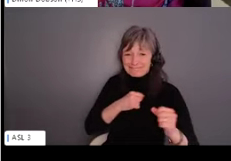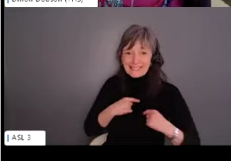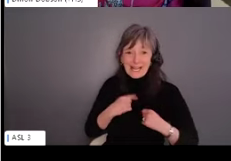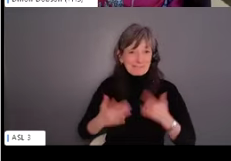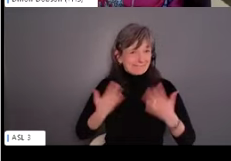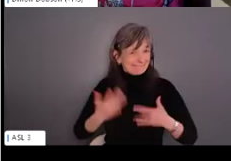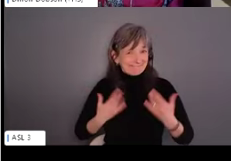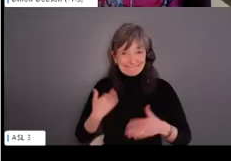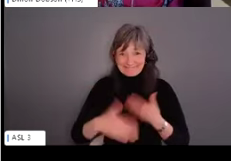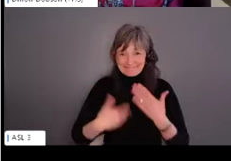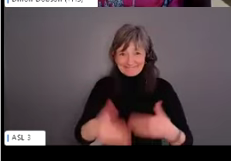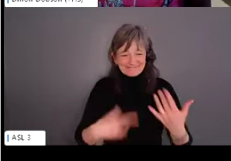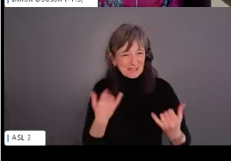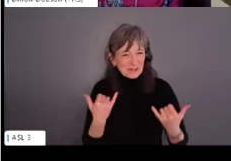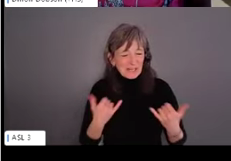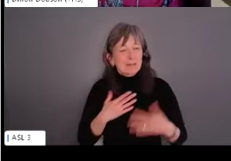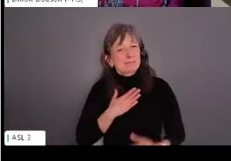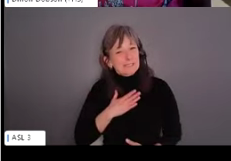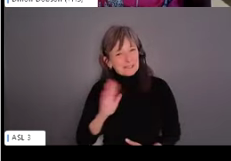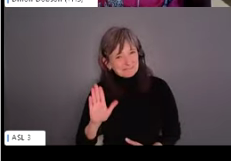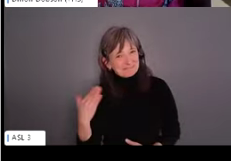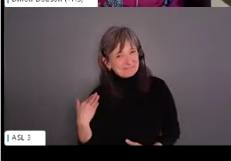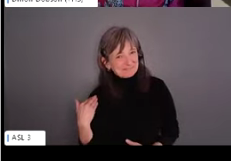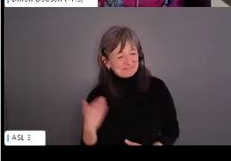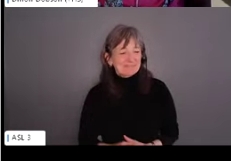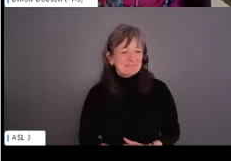a lot of material today, but I appreciate that prompt. Yes. Thank